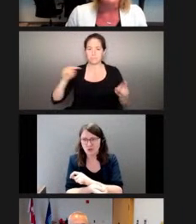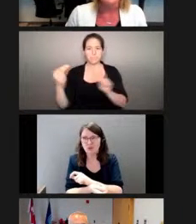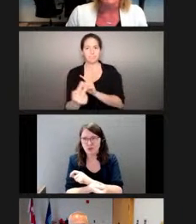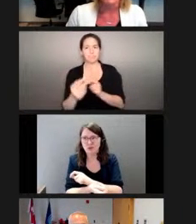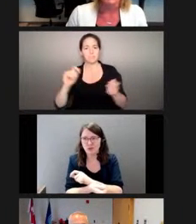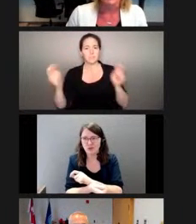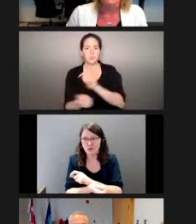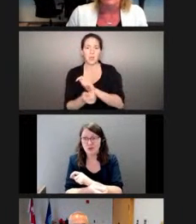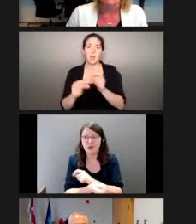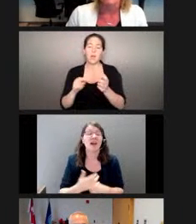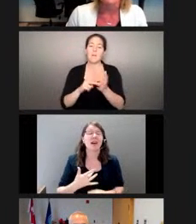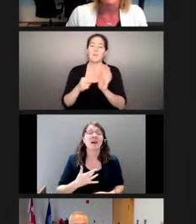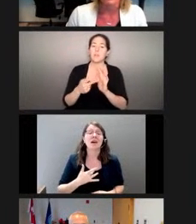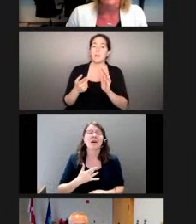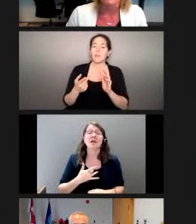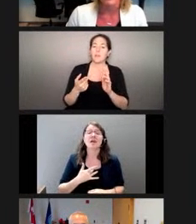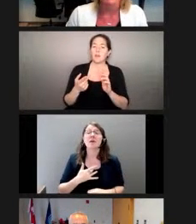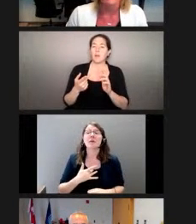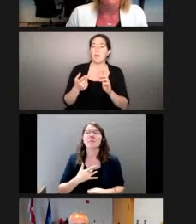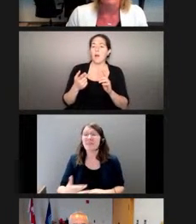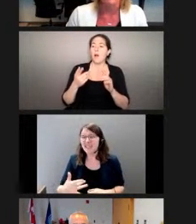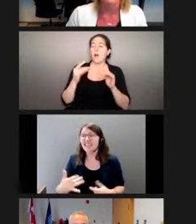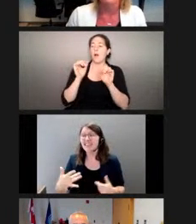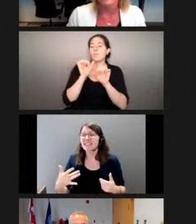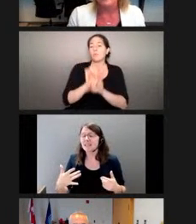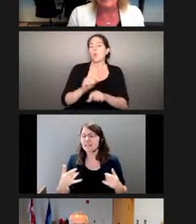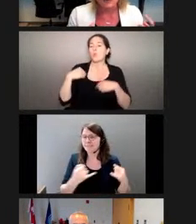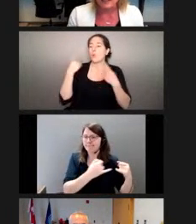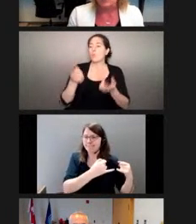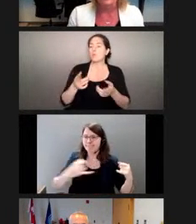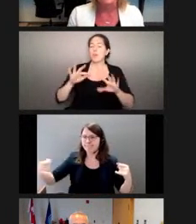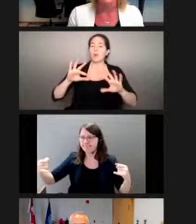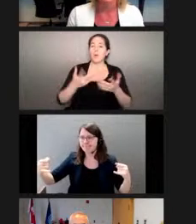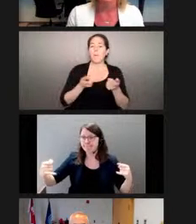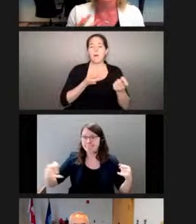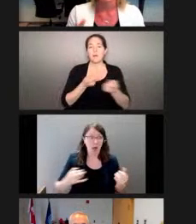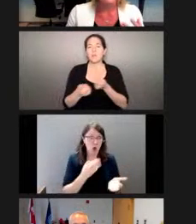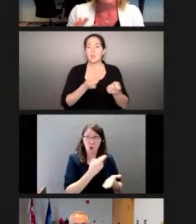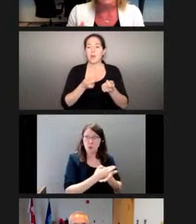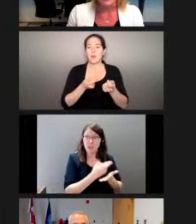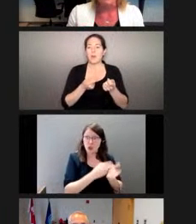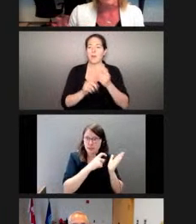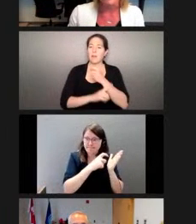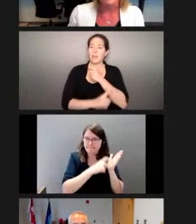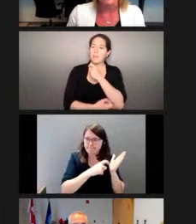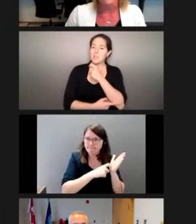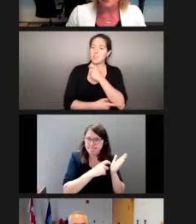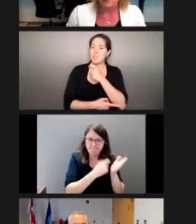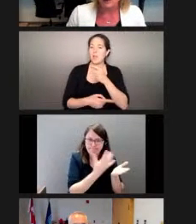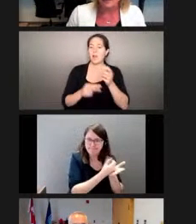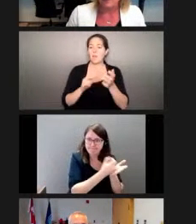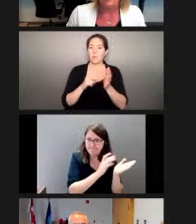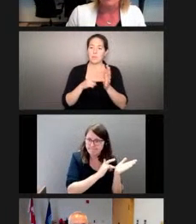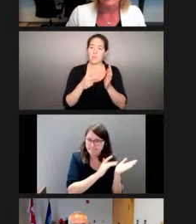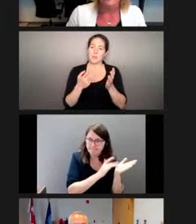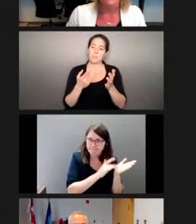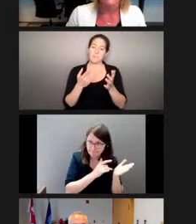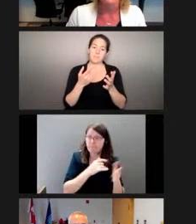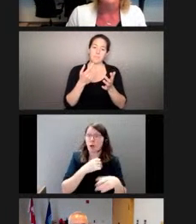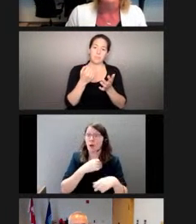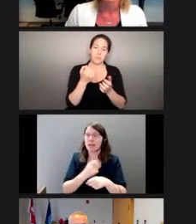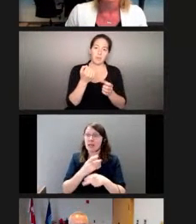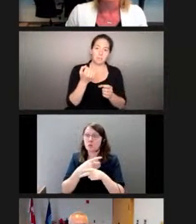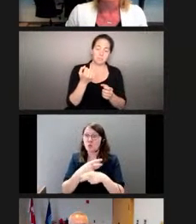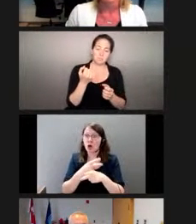more conventional in terms of the linear waste management approach of taking resources, making them into products, and then disposing of them in